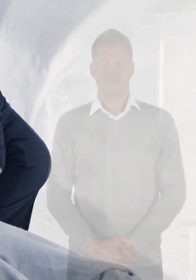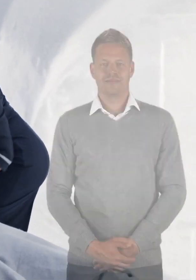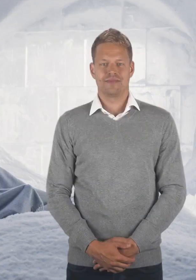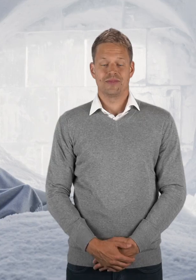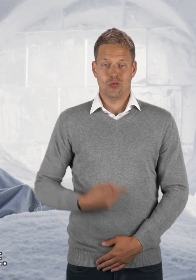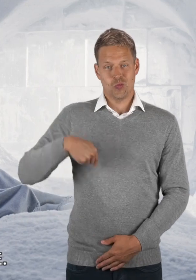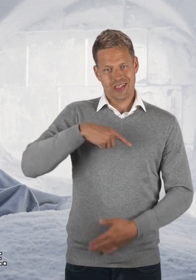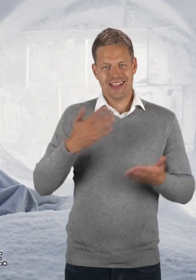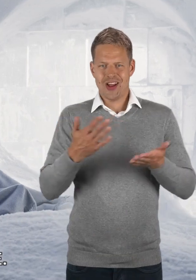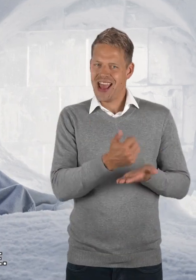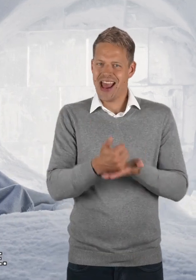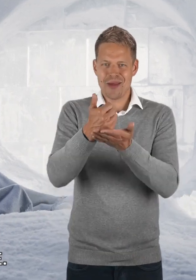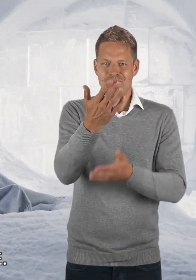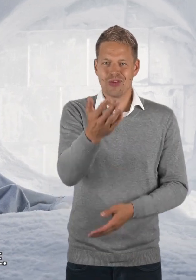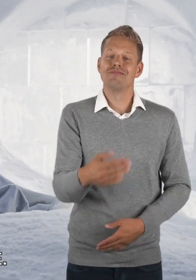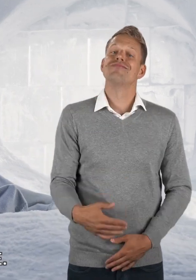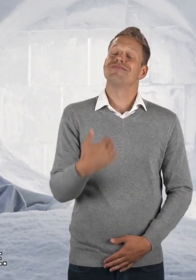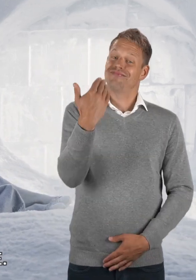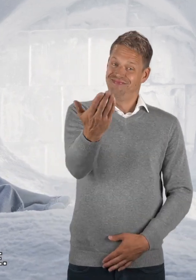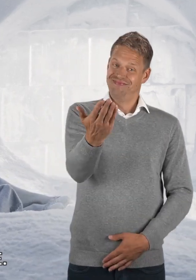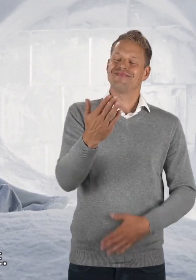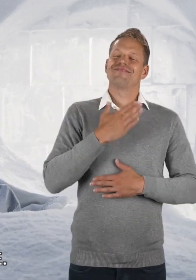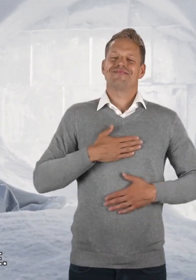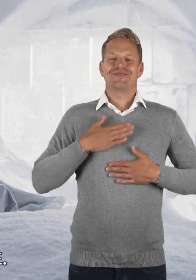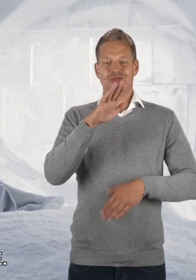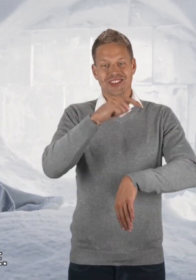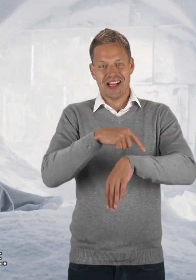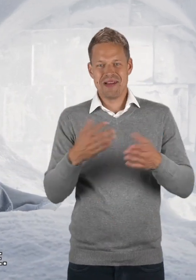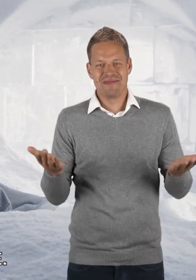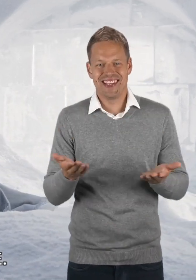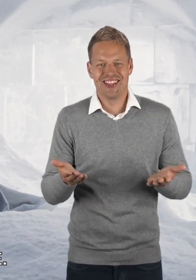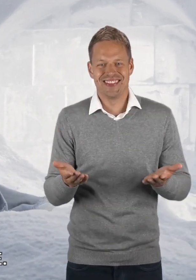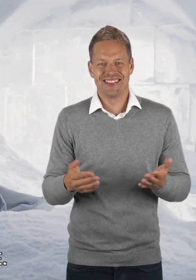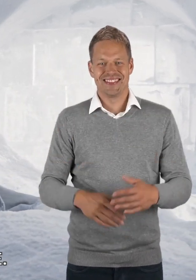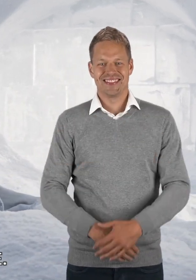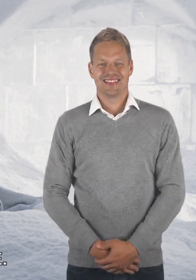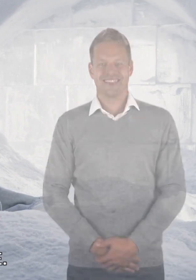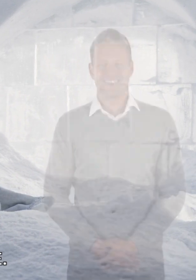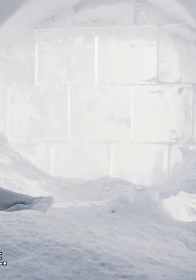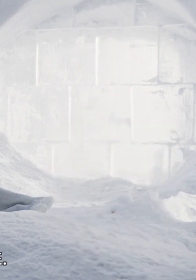We are here to help you, so enjoy your time up here.